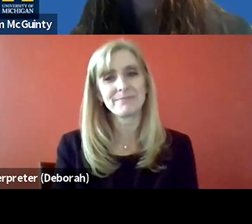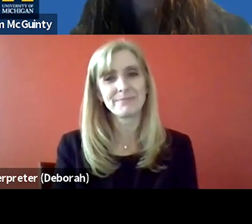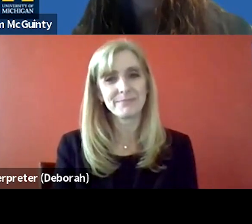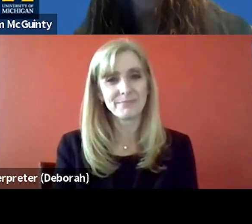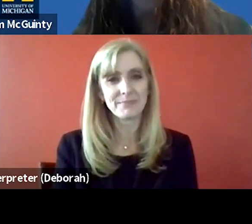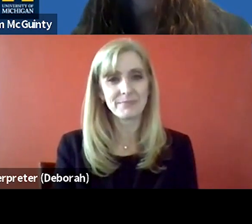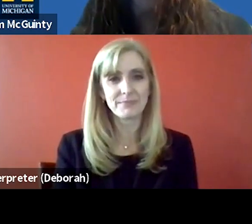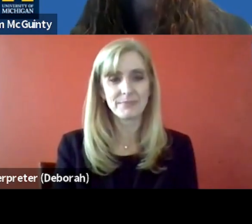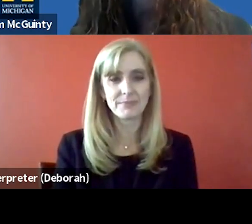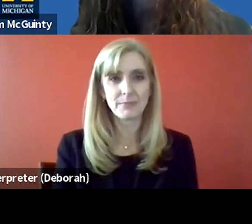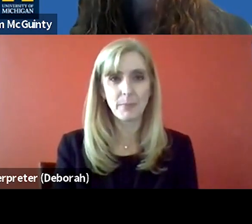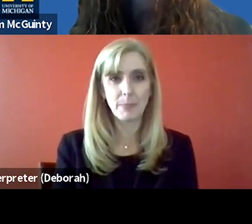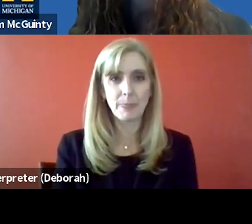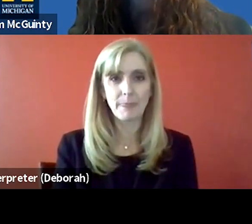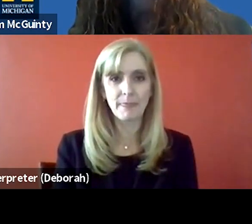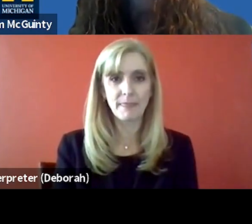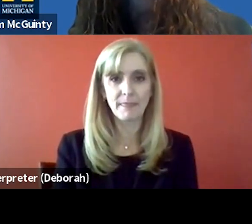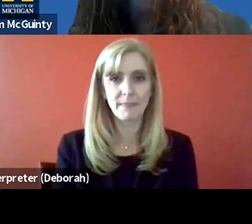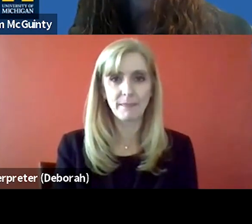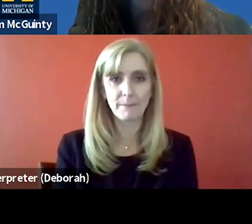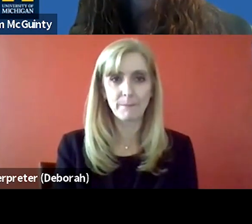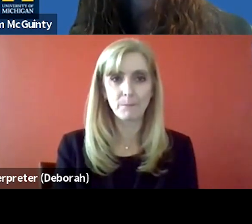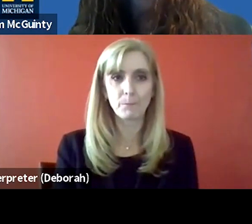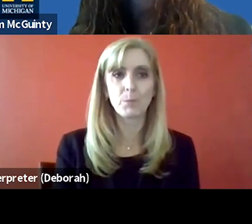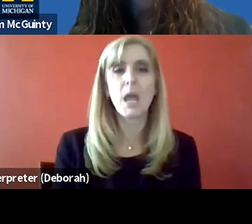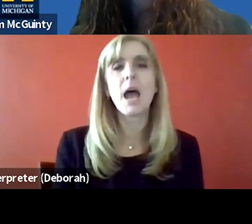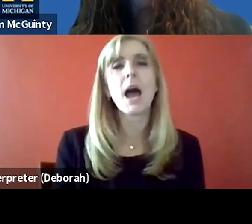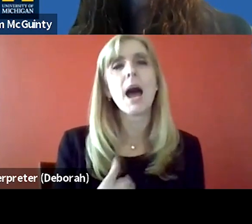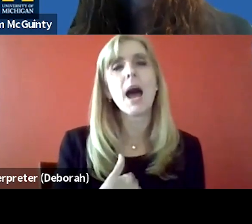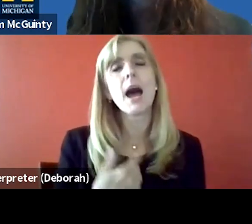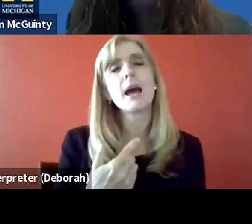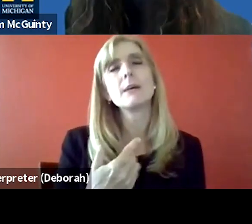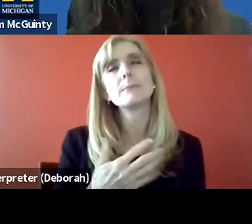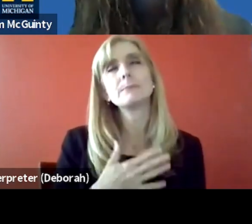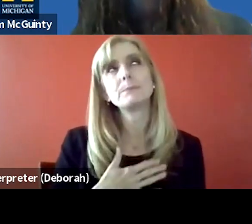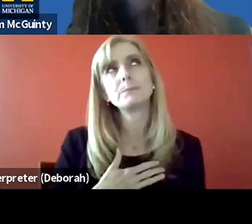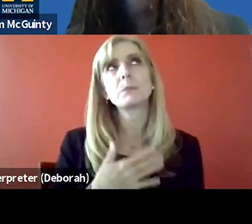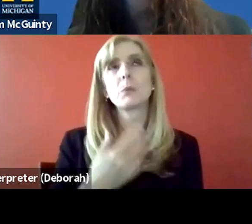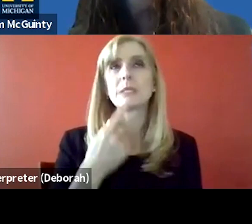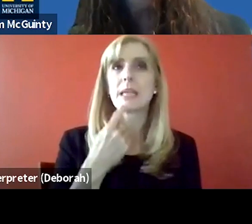we go. Here I would say, think about the kinds of